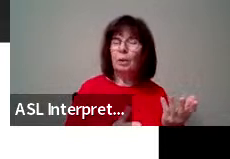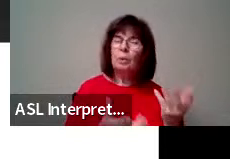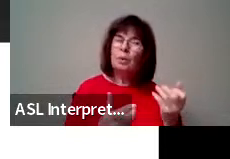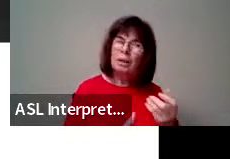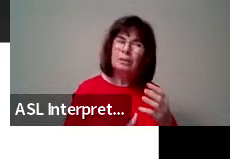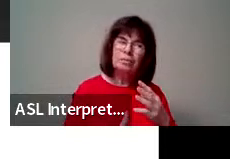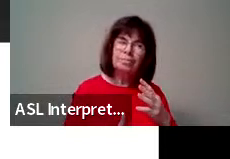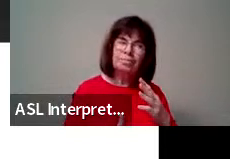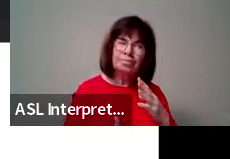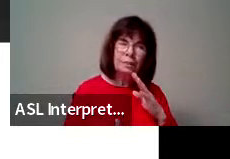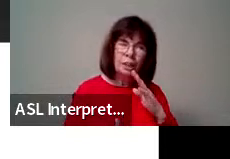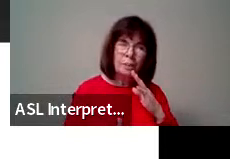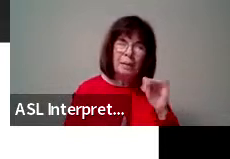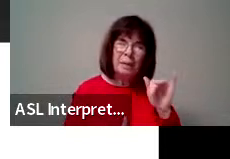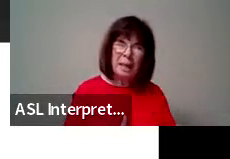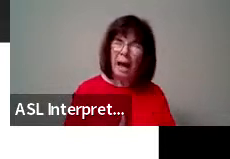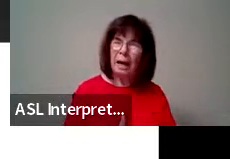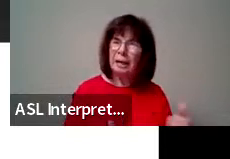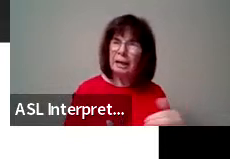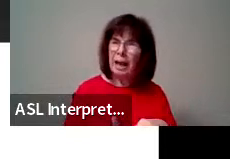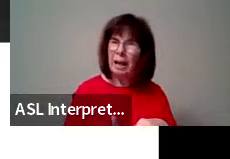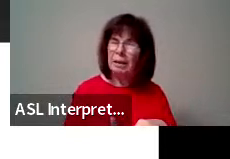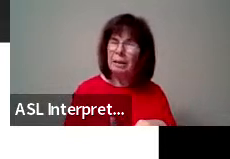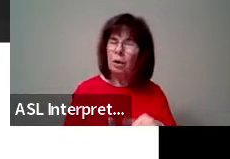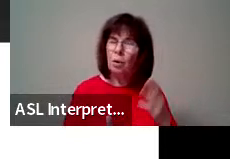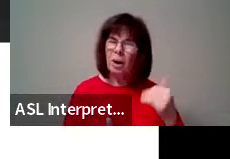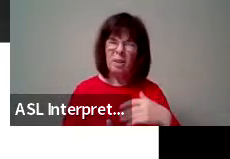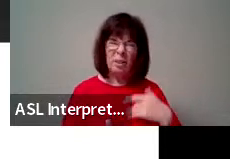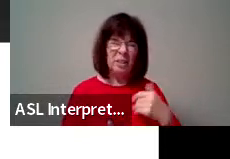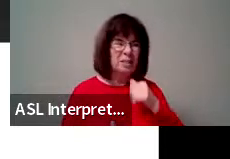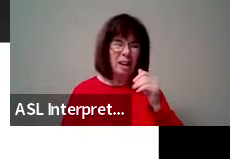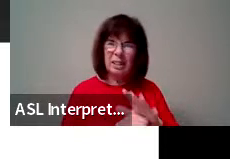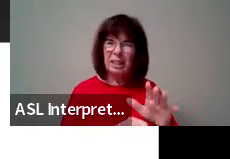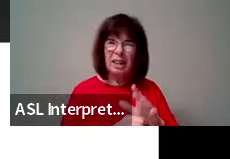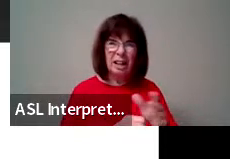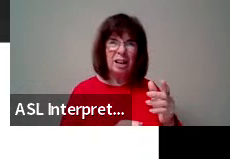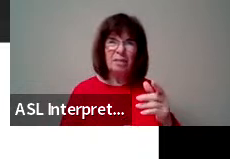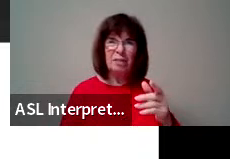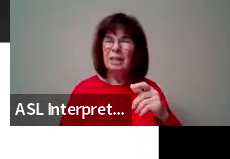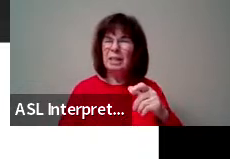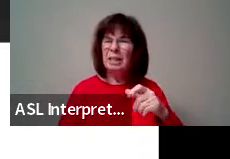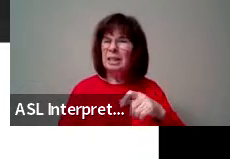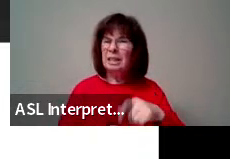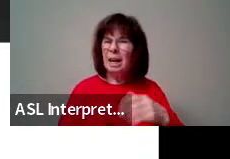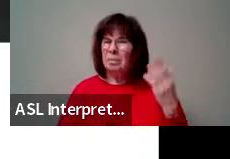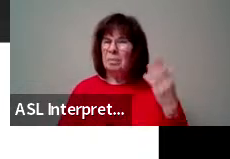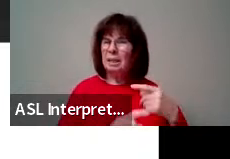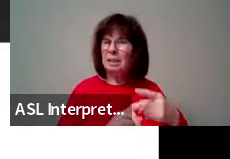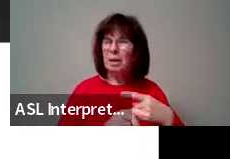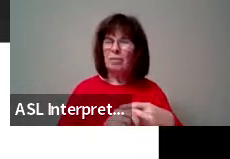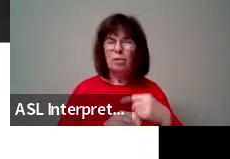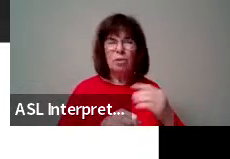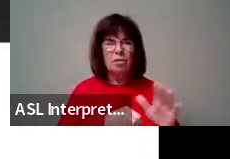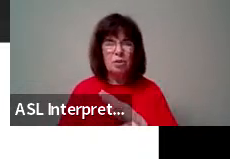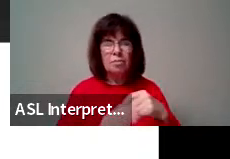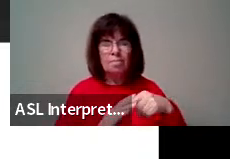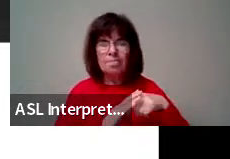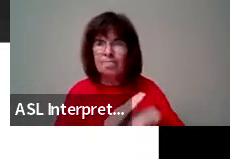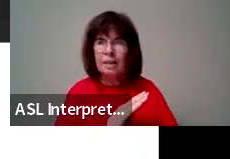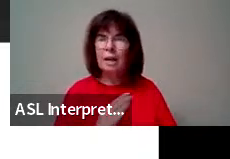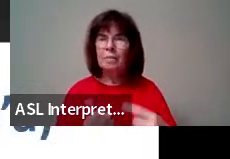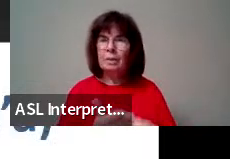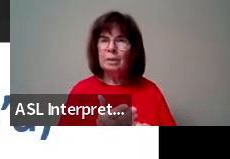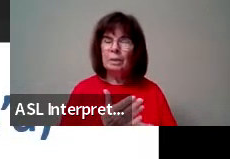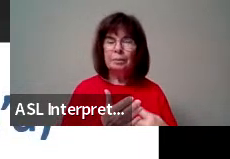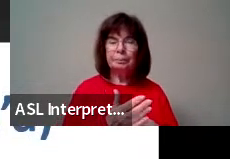feel like we had enough time to have a full and complete discussion. And so next slide, please. As we're thinking